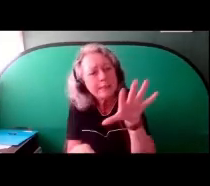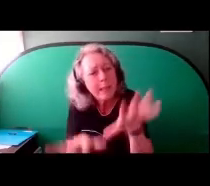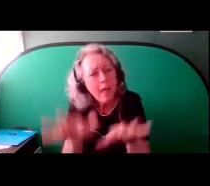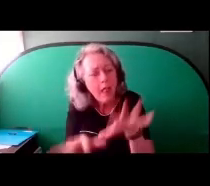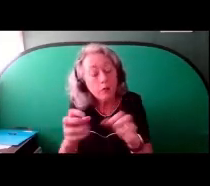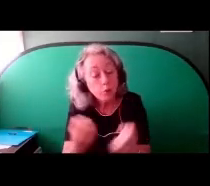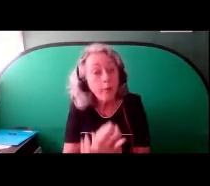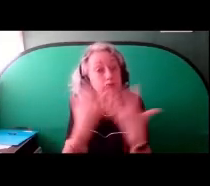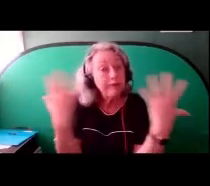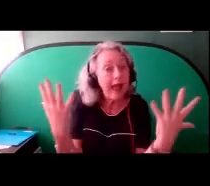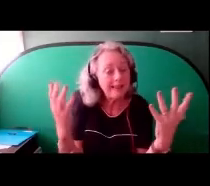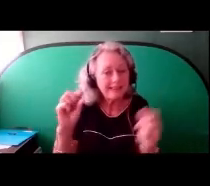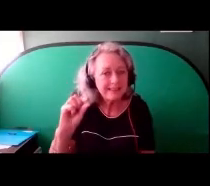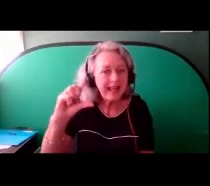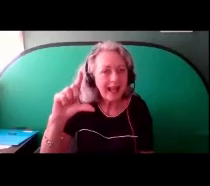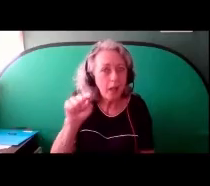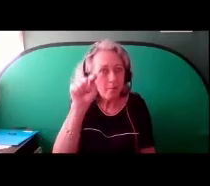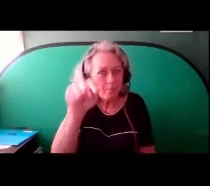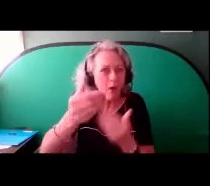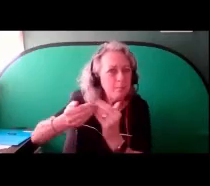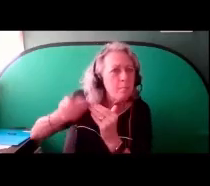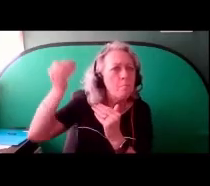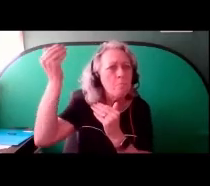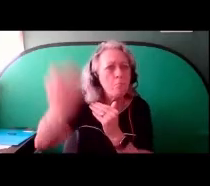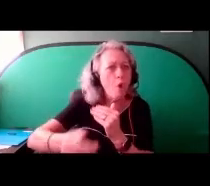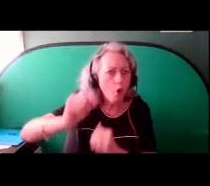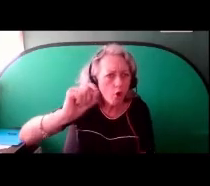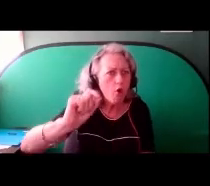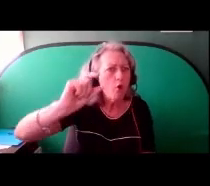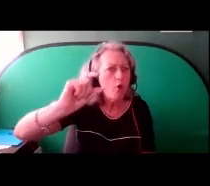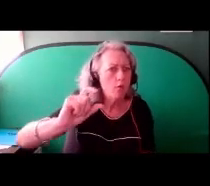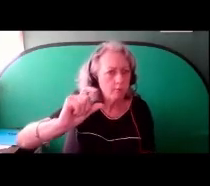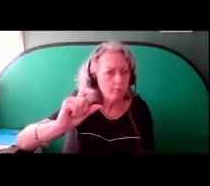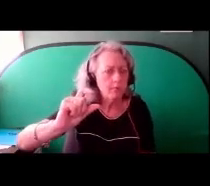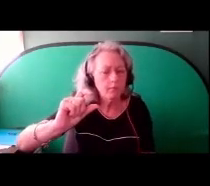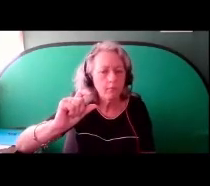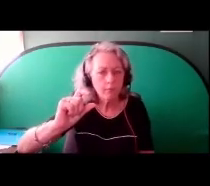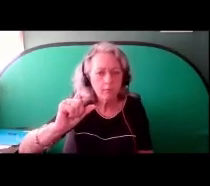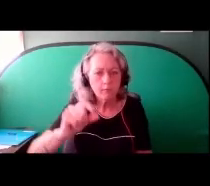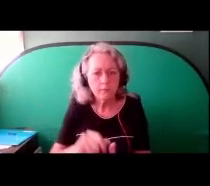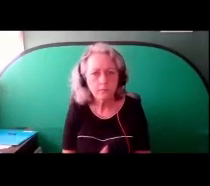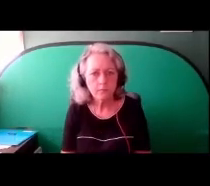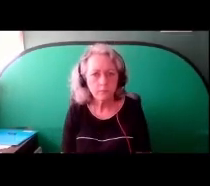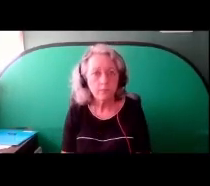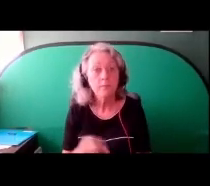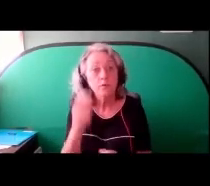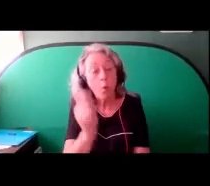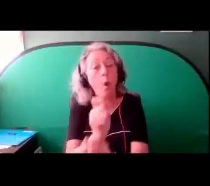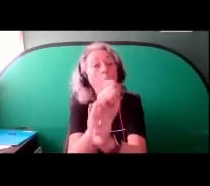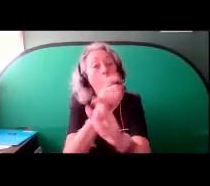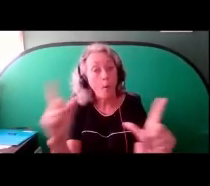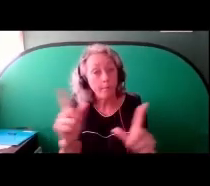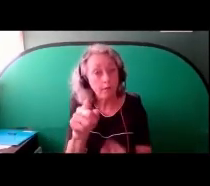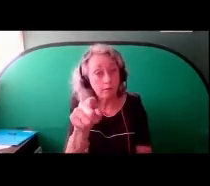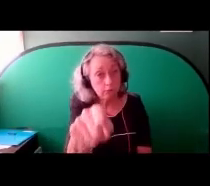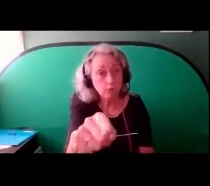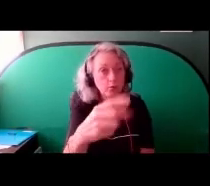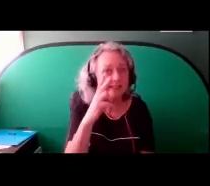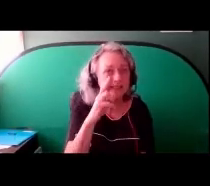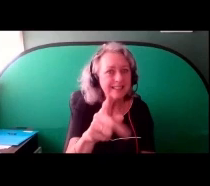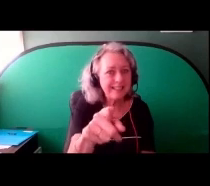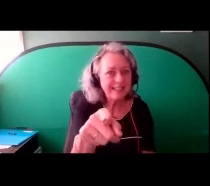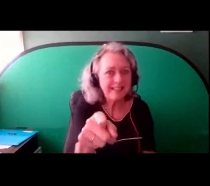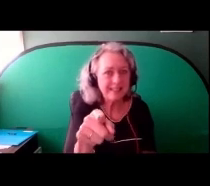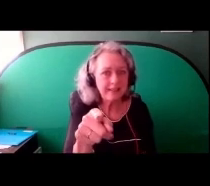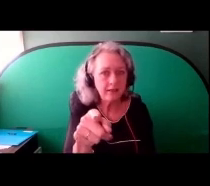but more for with accessibility settings. And you can see when we open up the display and text size,